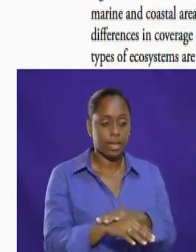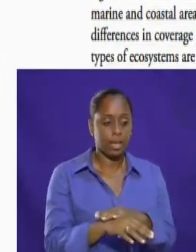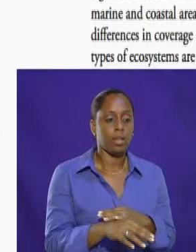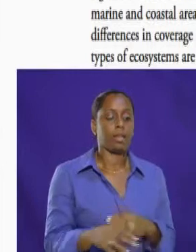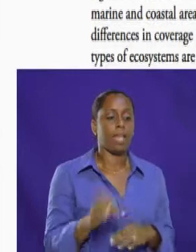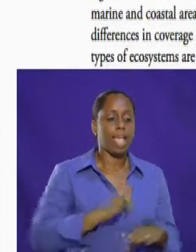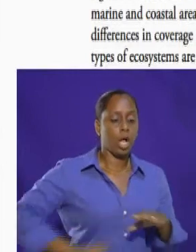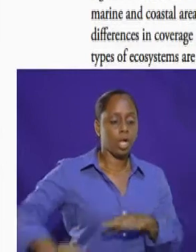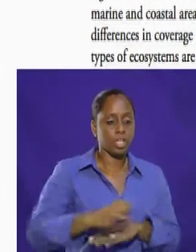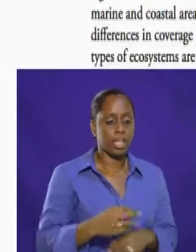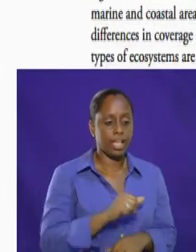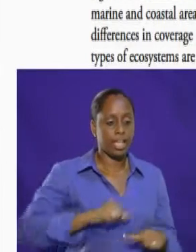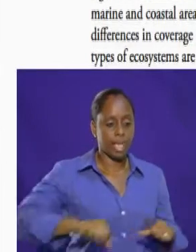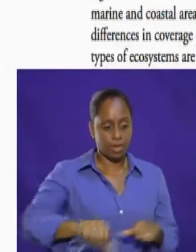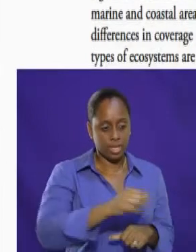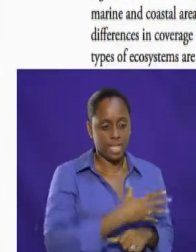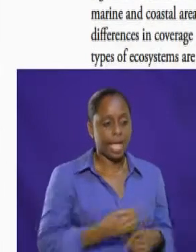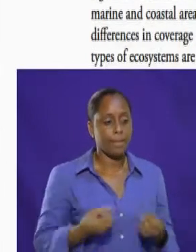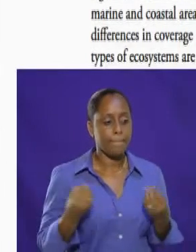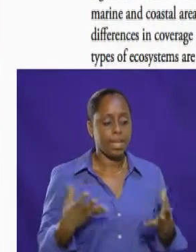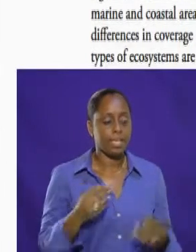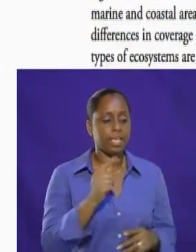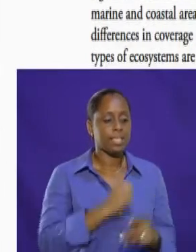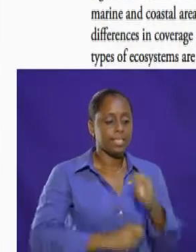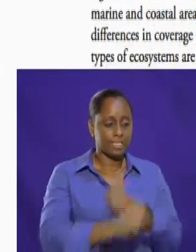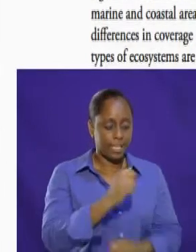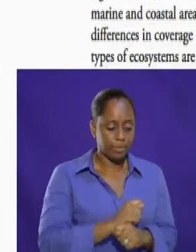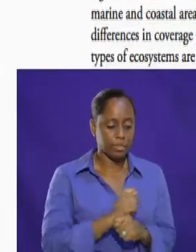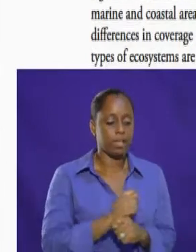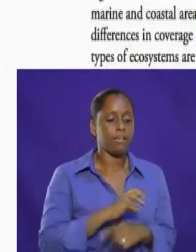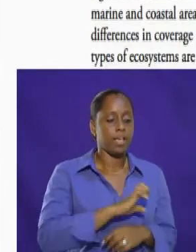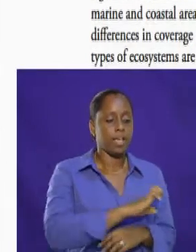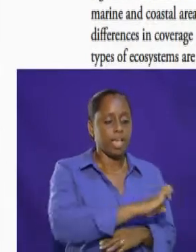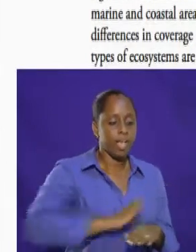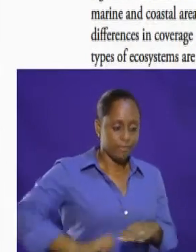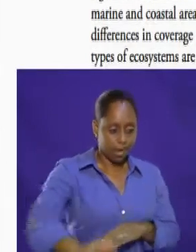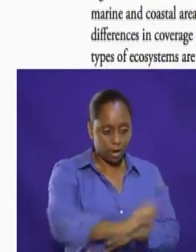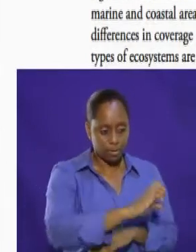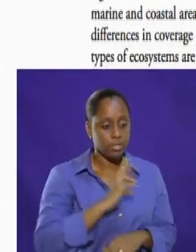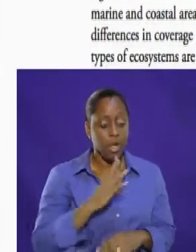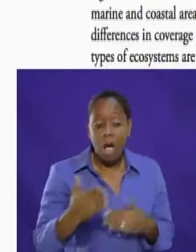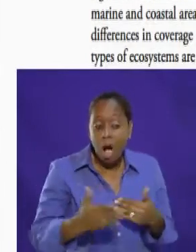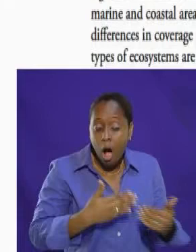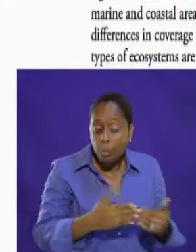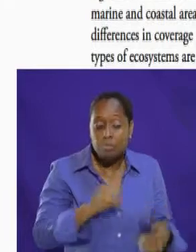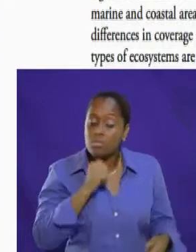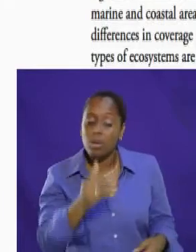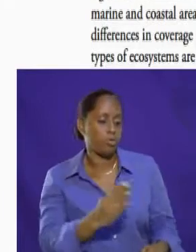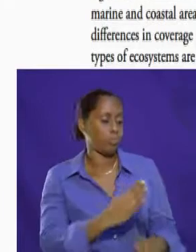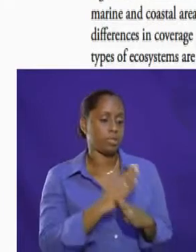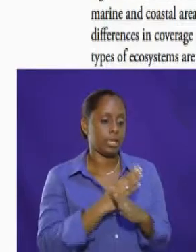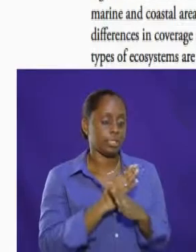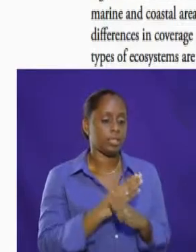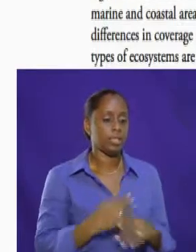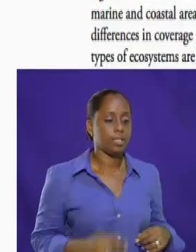regions, and many types of ecosystems are almost not protected at all.